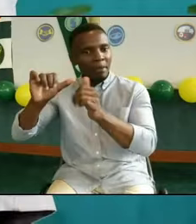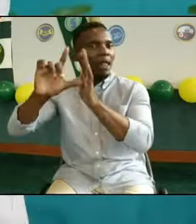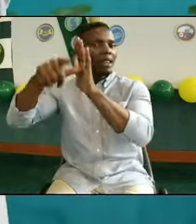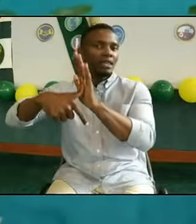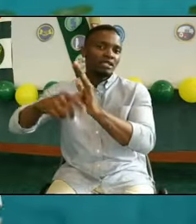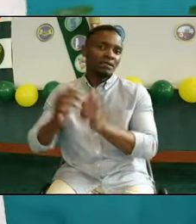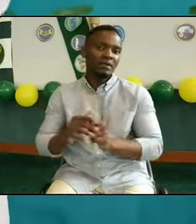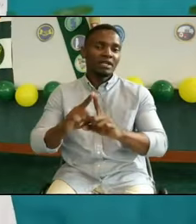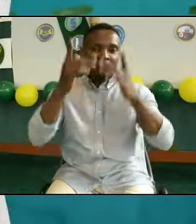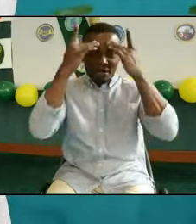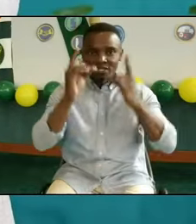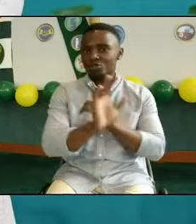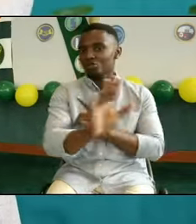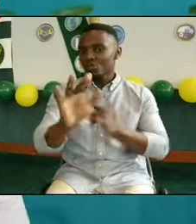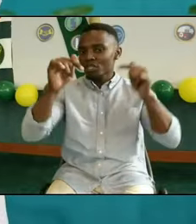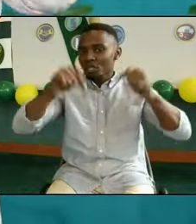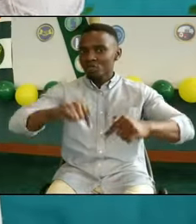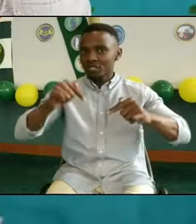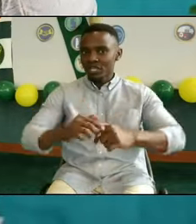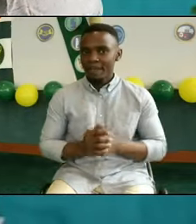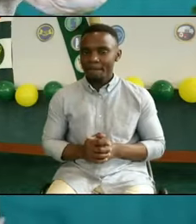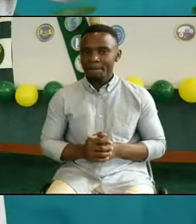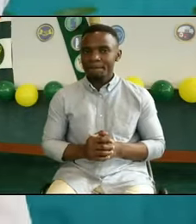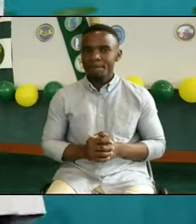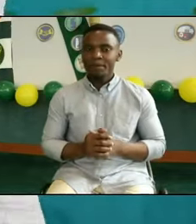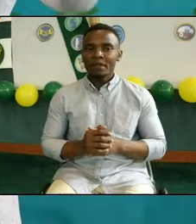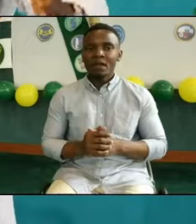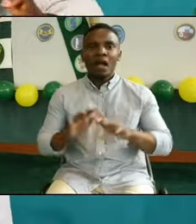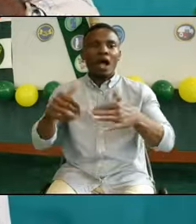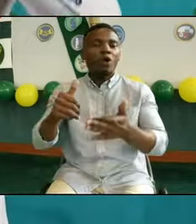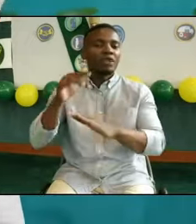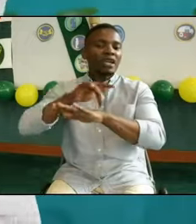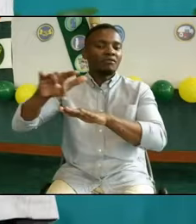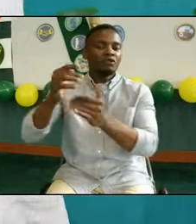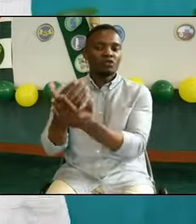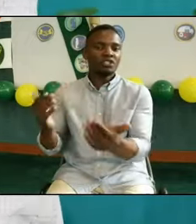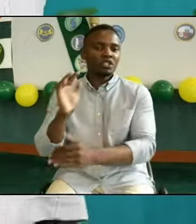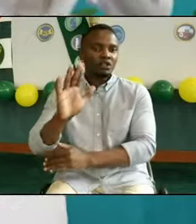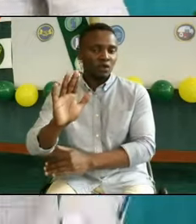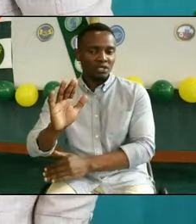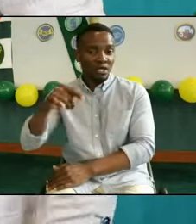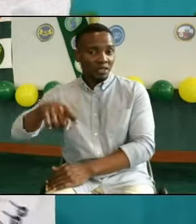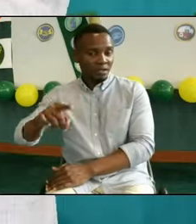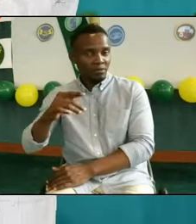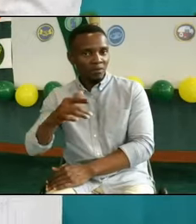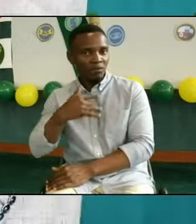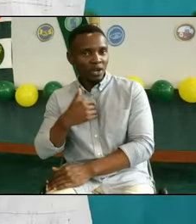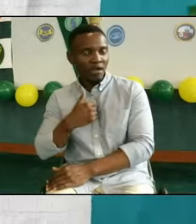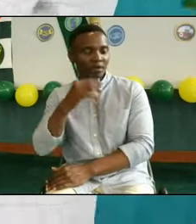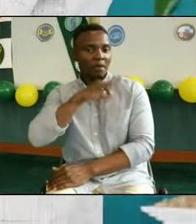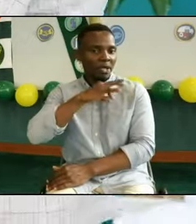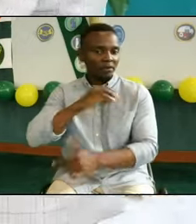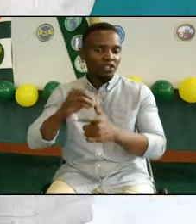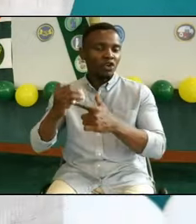The decisions you are making today are those that are going to give your children and grandchildren the benefit or the consequences.